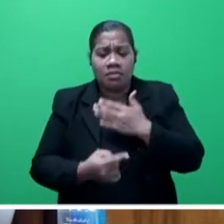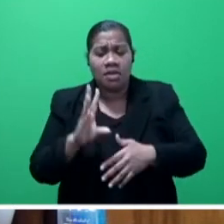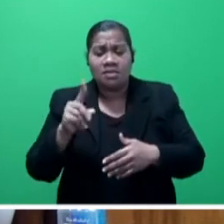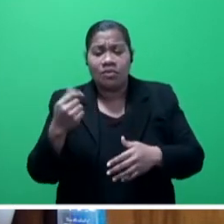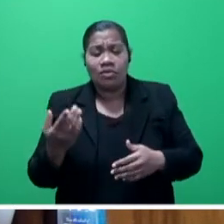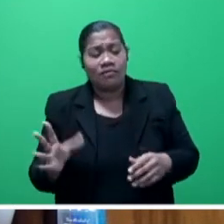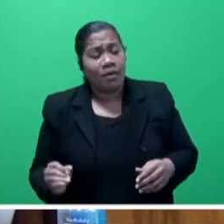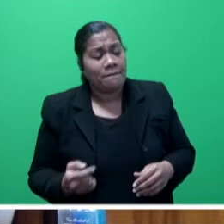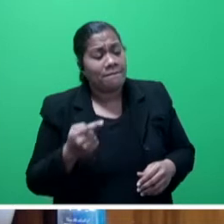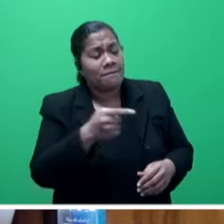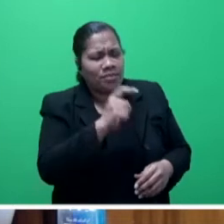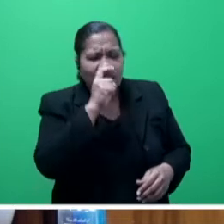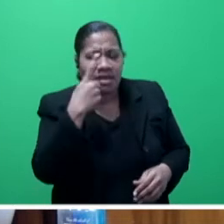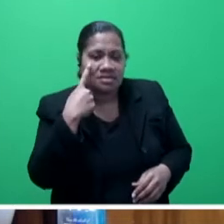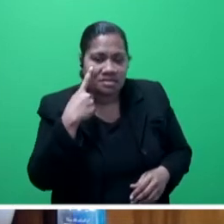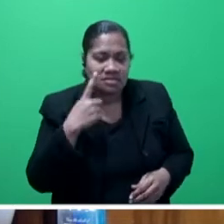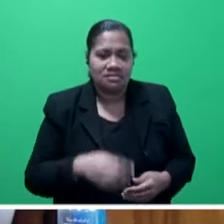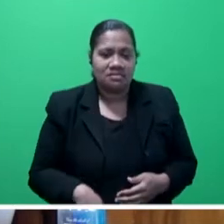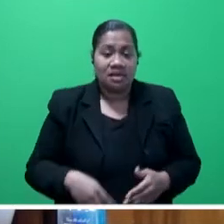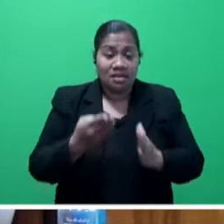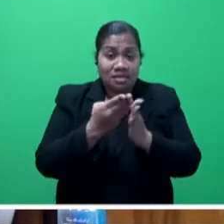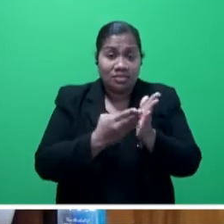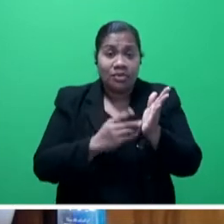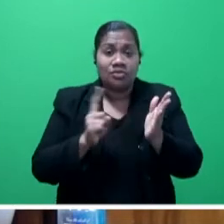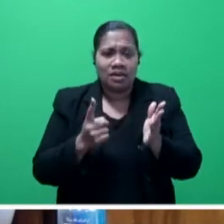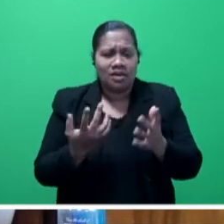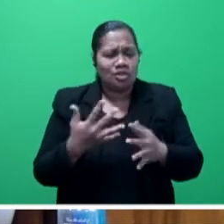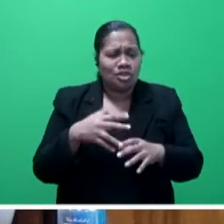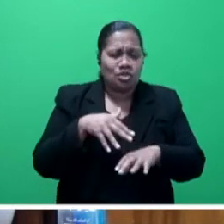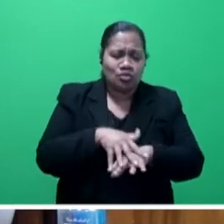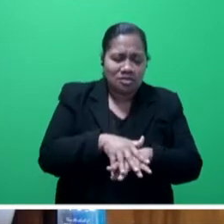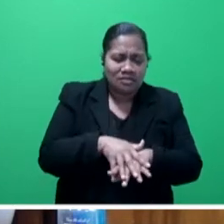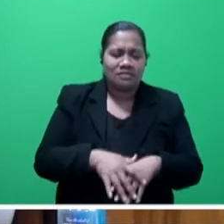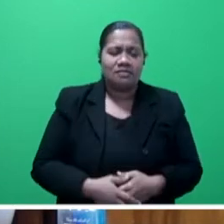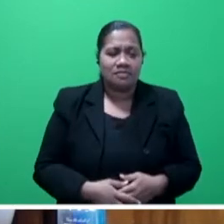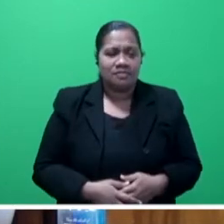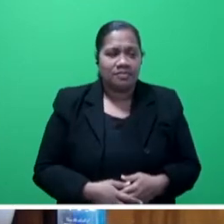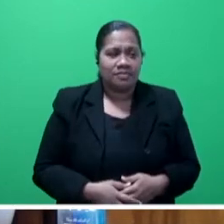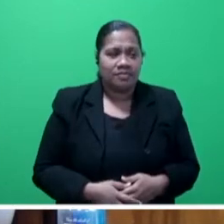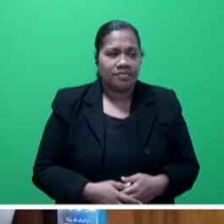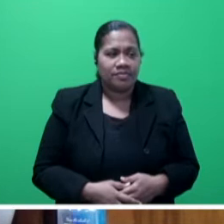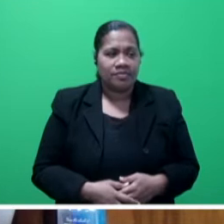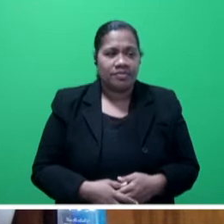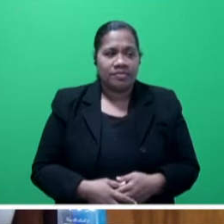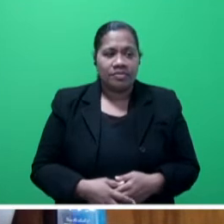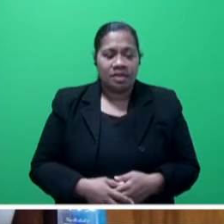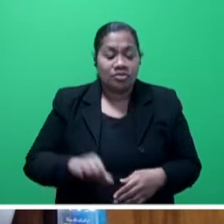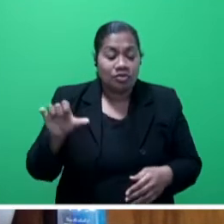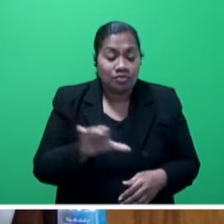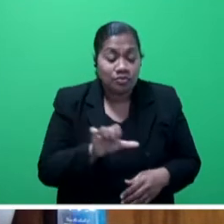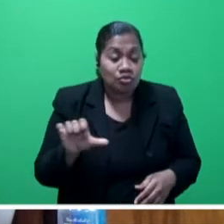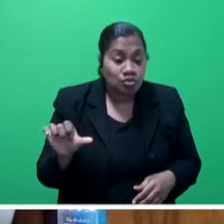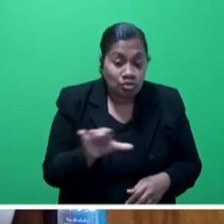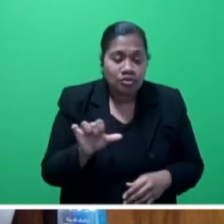that the budget process should be inclusive, should evolve out of the people. Instead, they labeled it